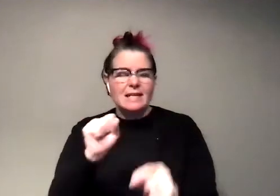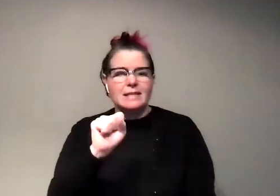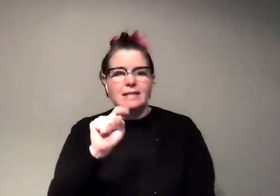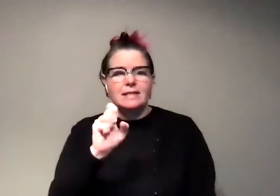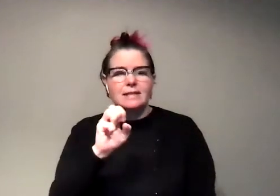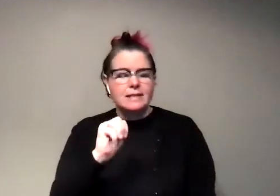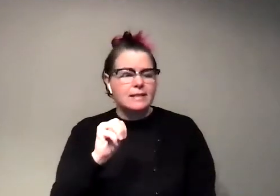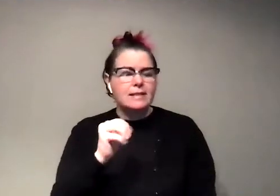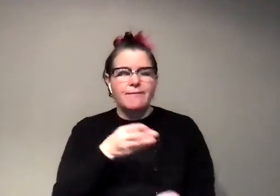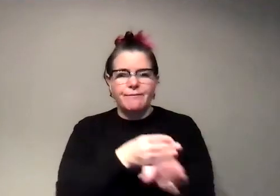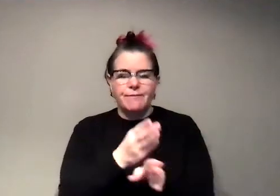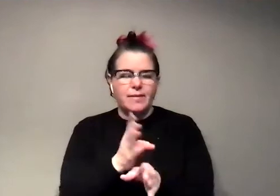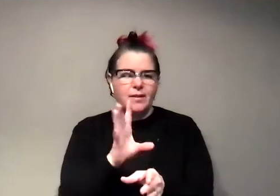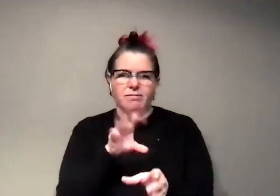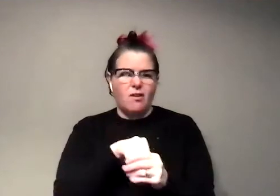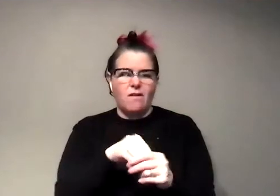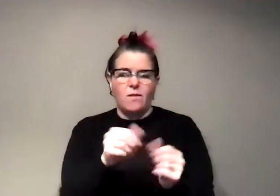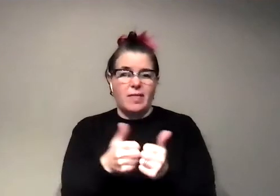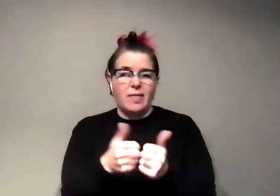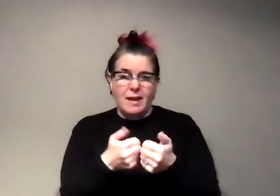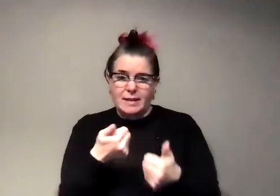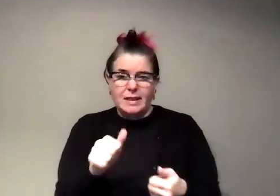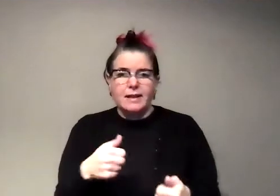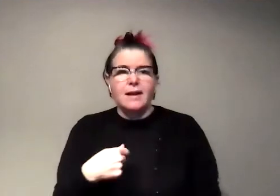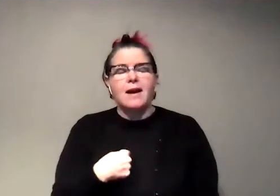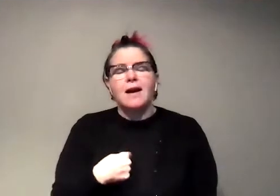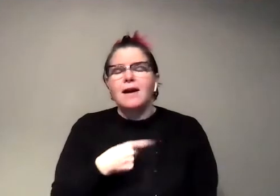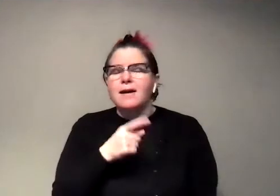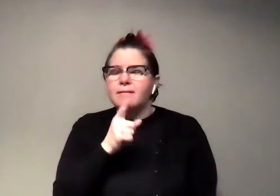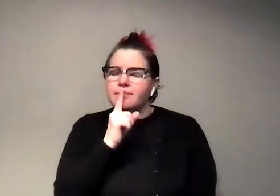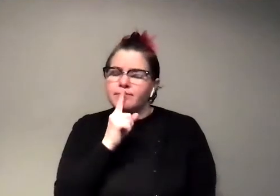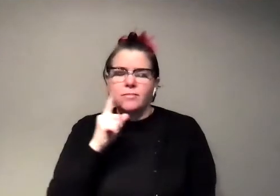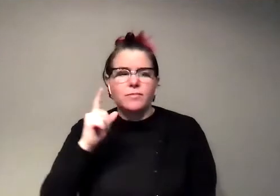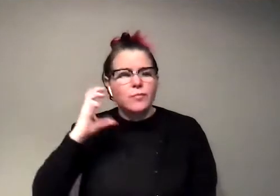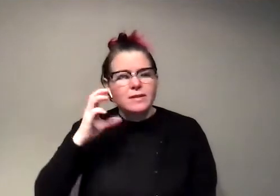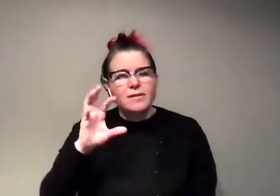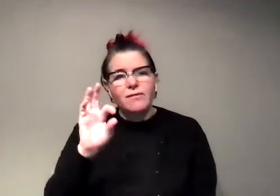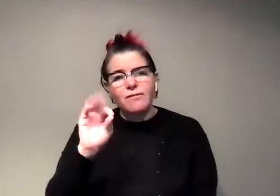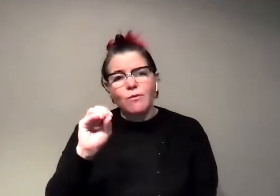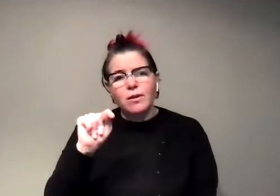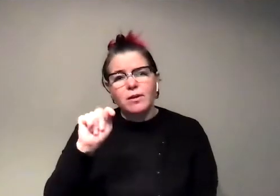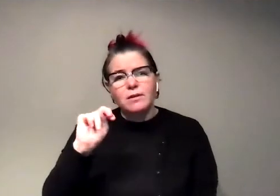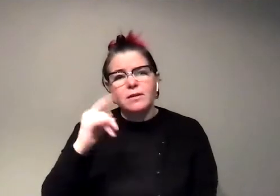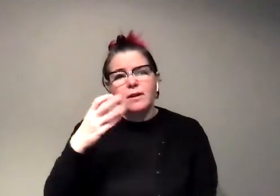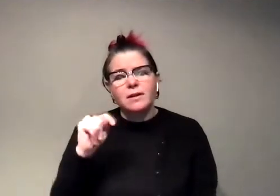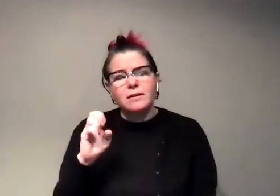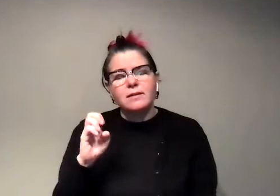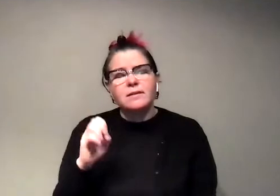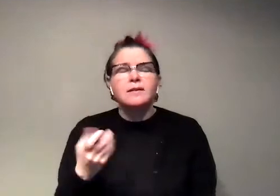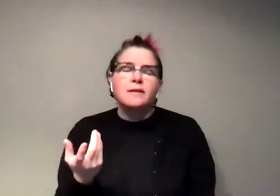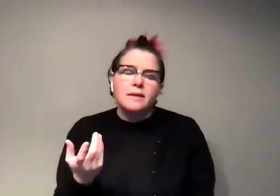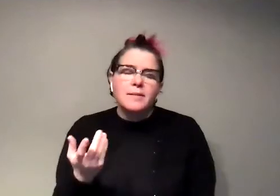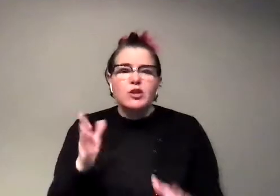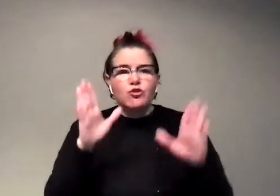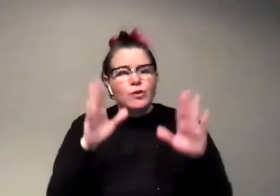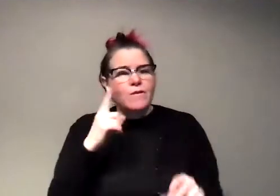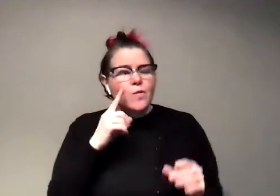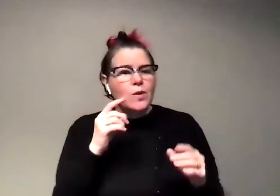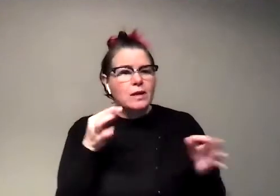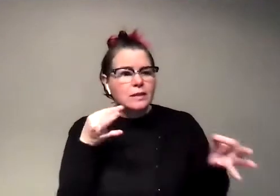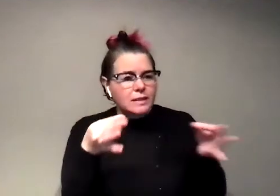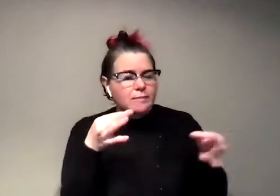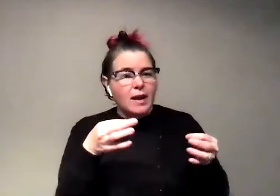games. As much as I'm not a big fan of the video game Fortnite, it's really great for explaining like